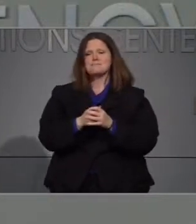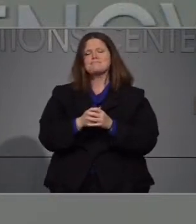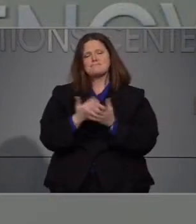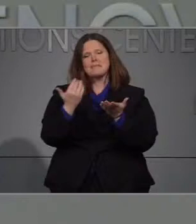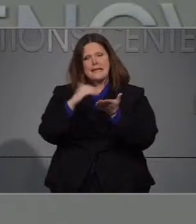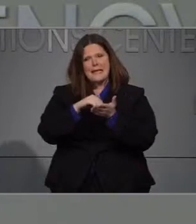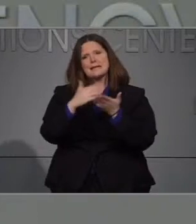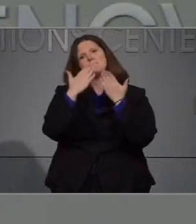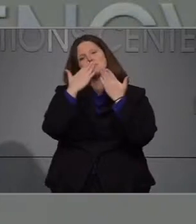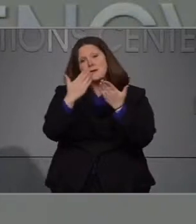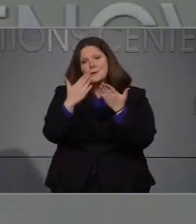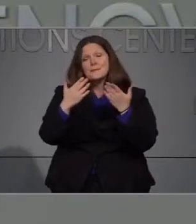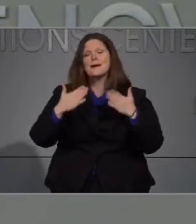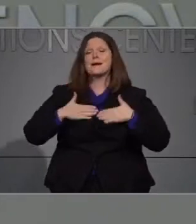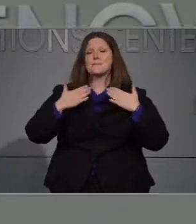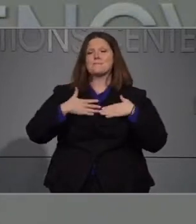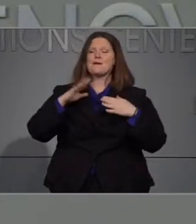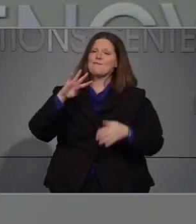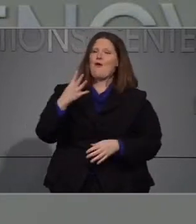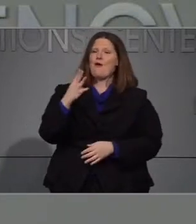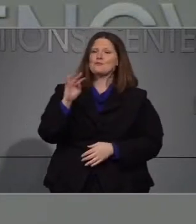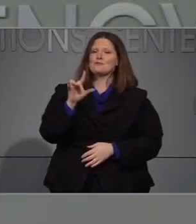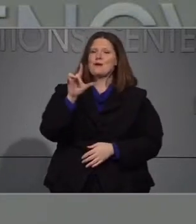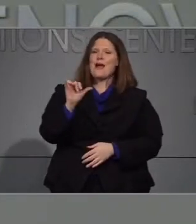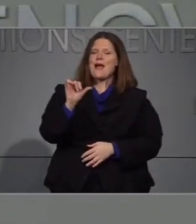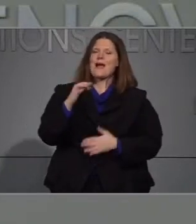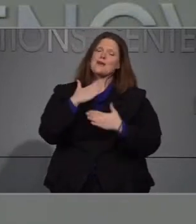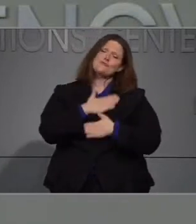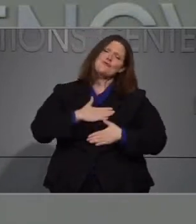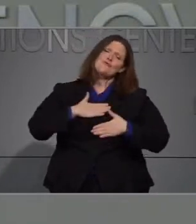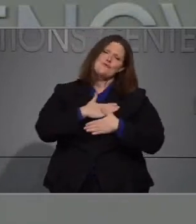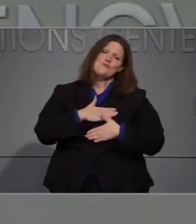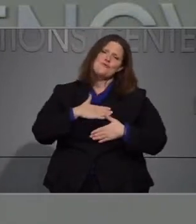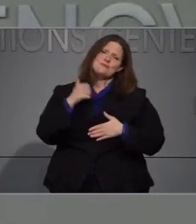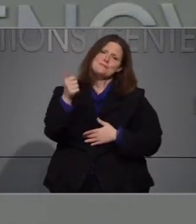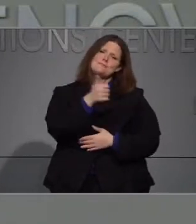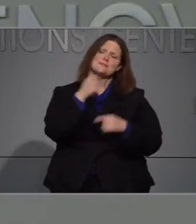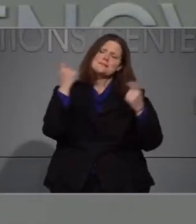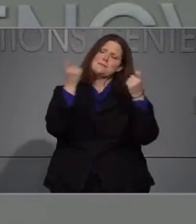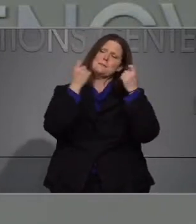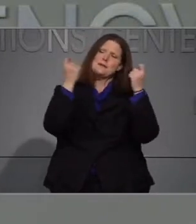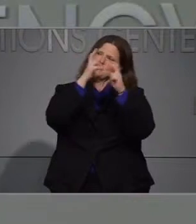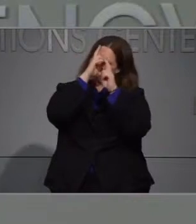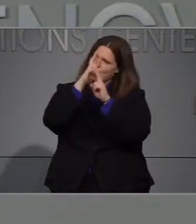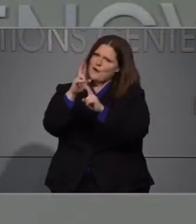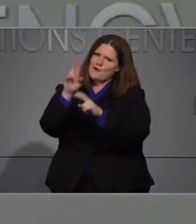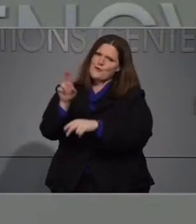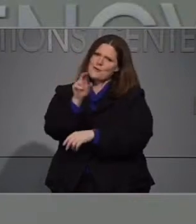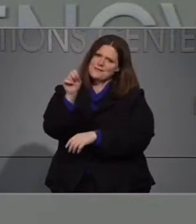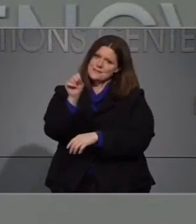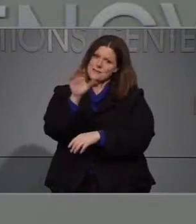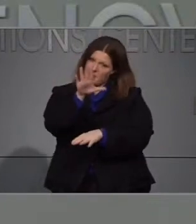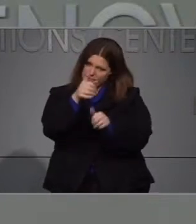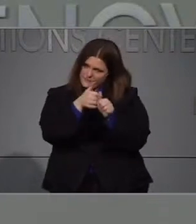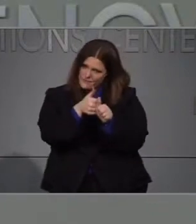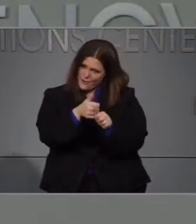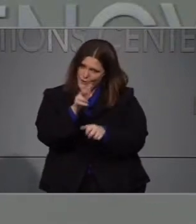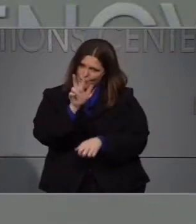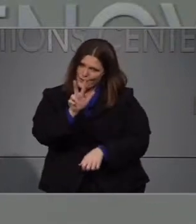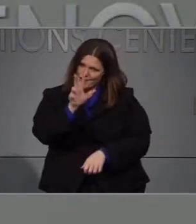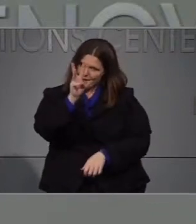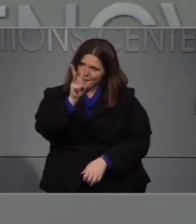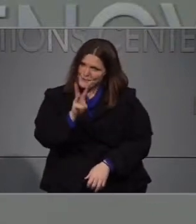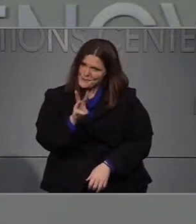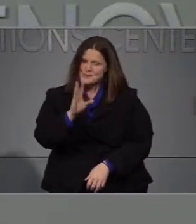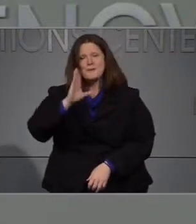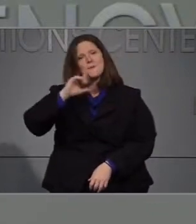again, happy 4th of July weekend. Enjoy the celebration, and in honoring our country, follow your 3 W's, and we'll be back